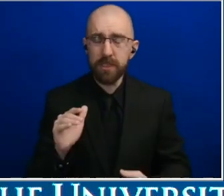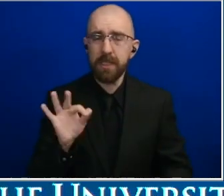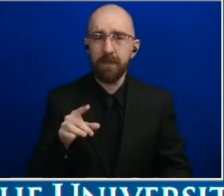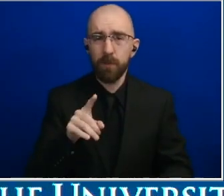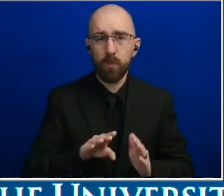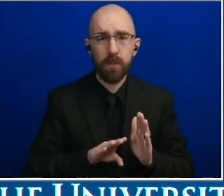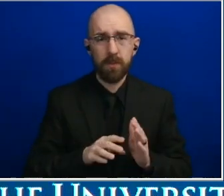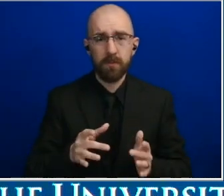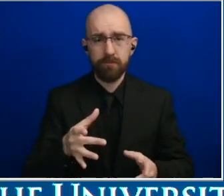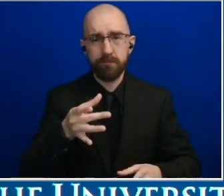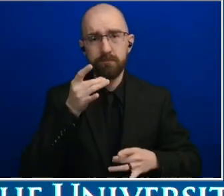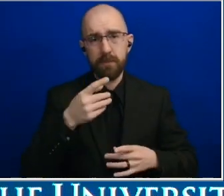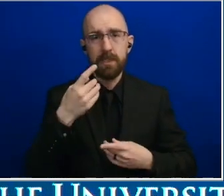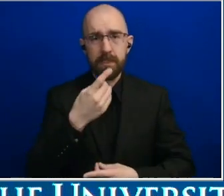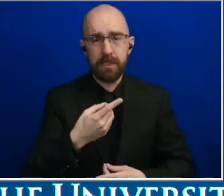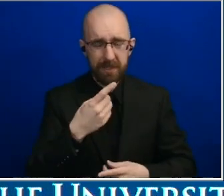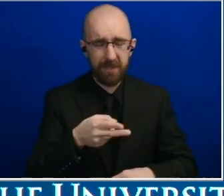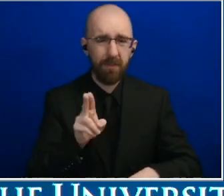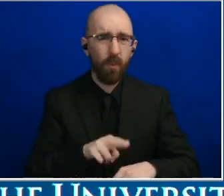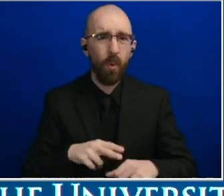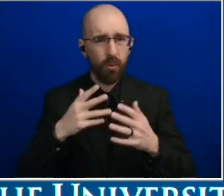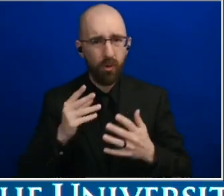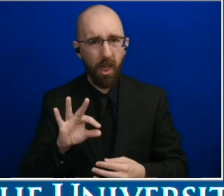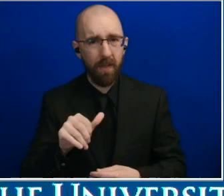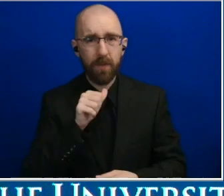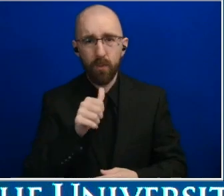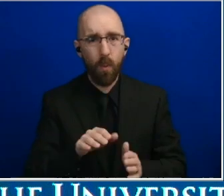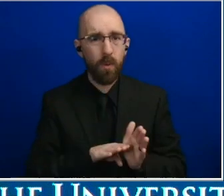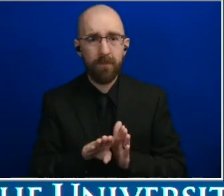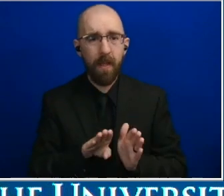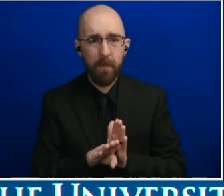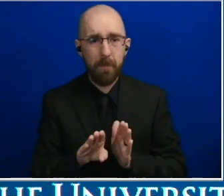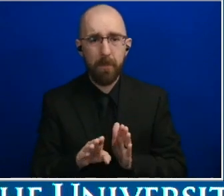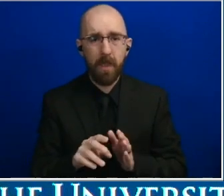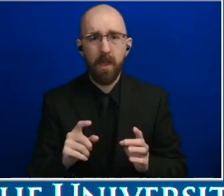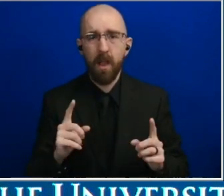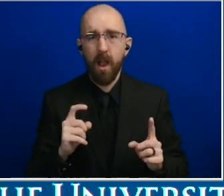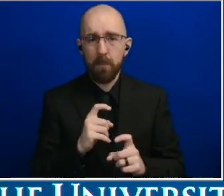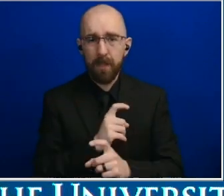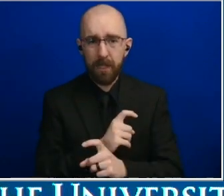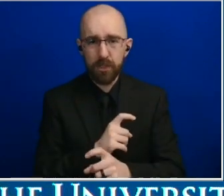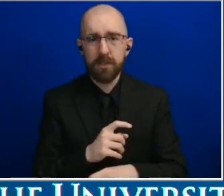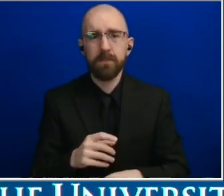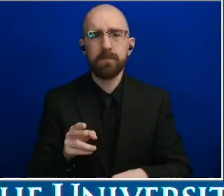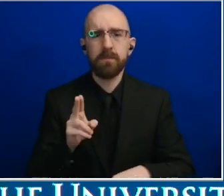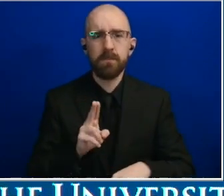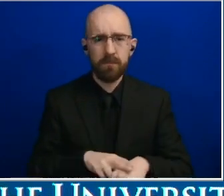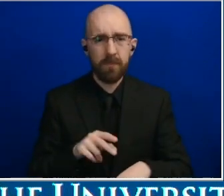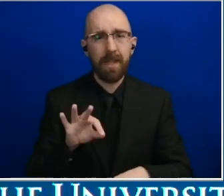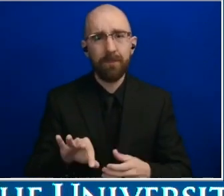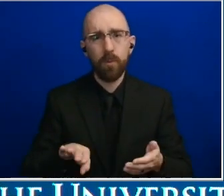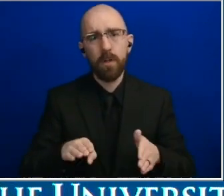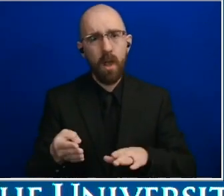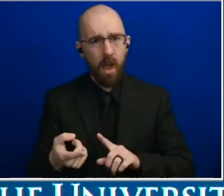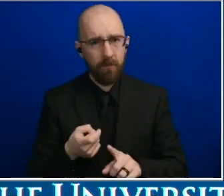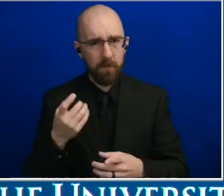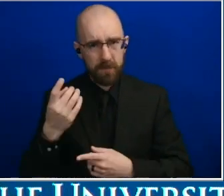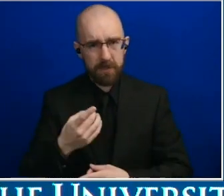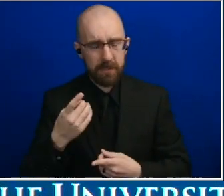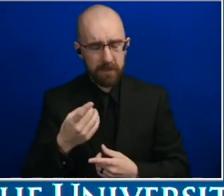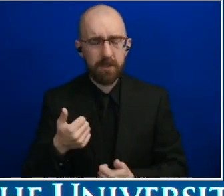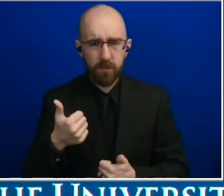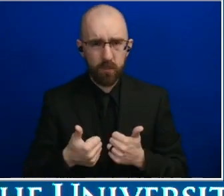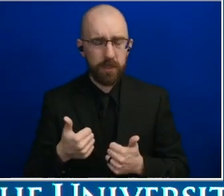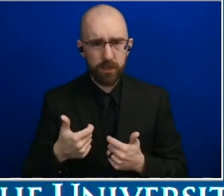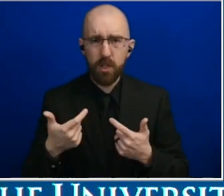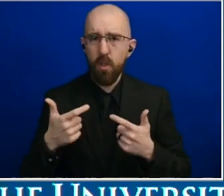and then of course a tragedy if you develop the complications, and of course if you die from this disease, which has largely been